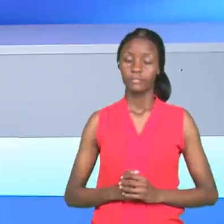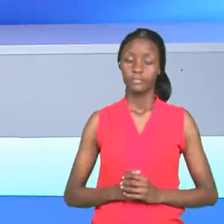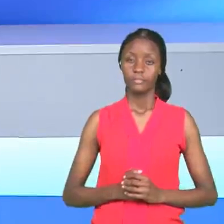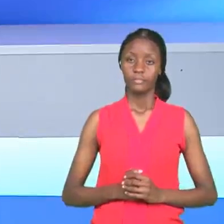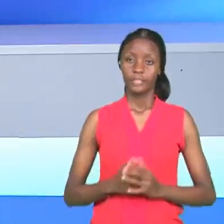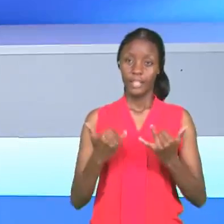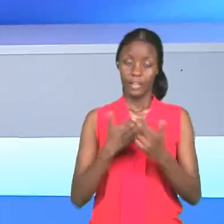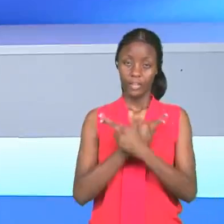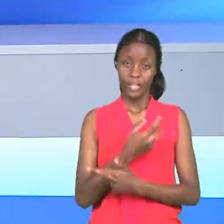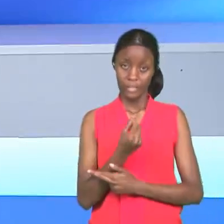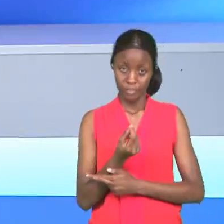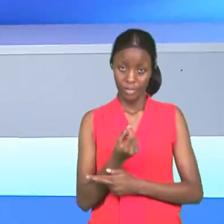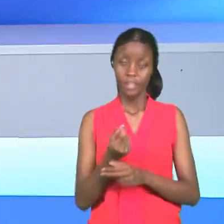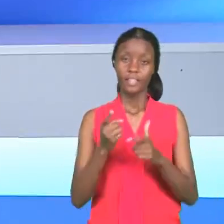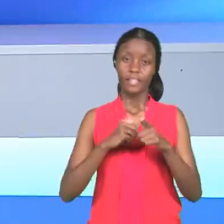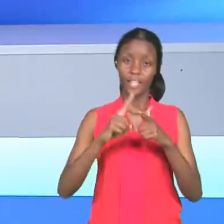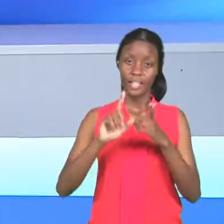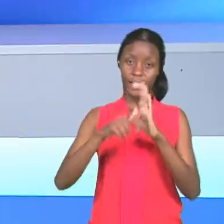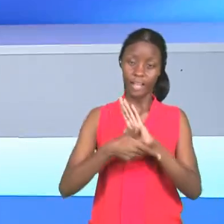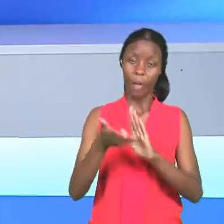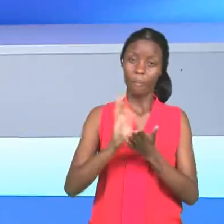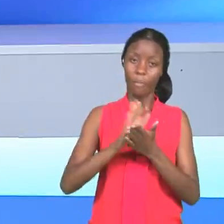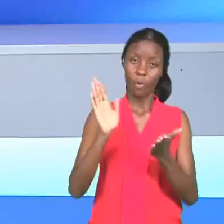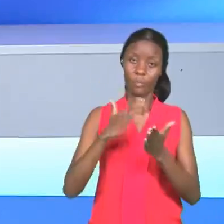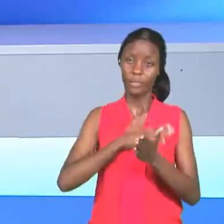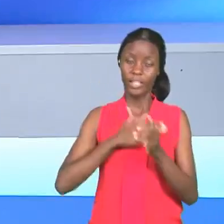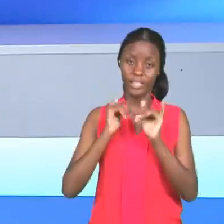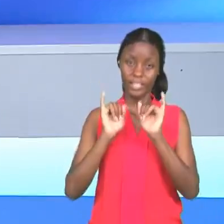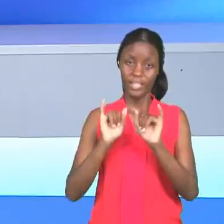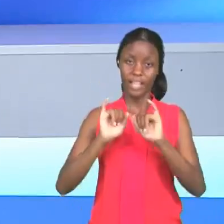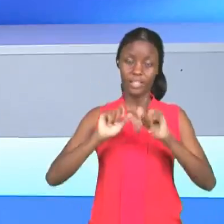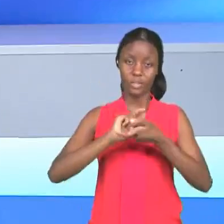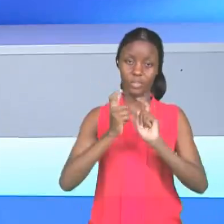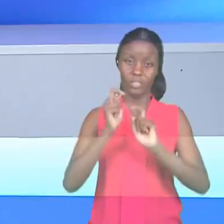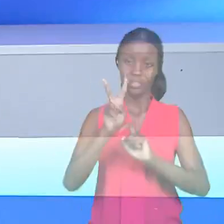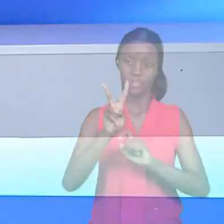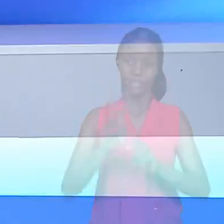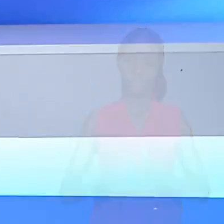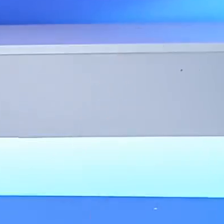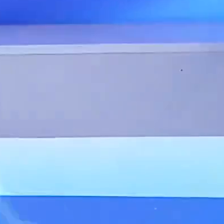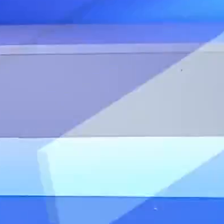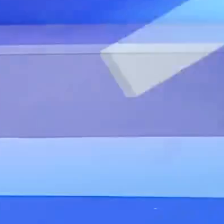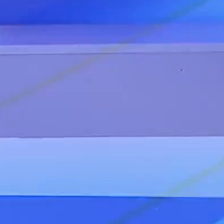We're taking a short break now. We'll be right back with lots more. Keep it switch. Don't touch that dial.